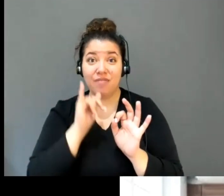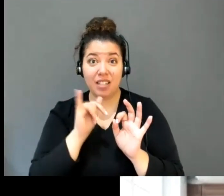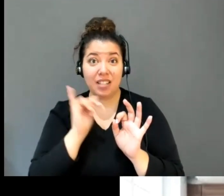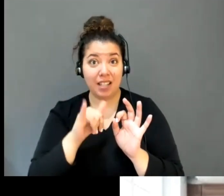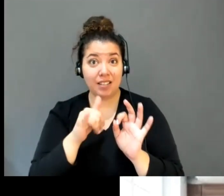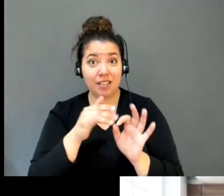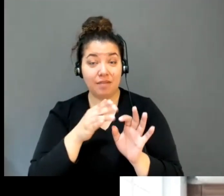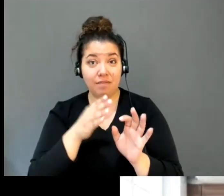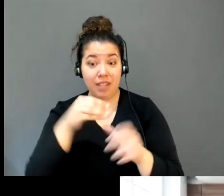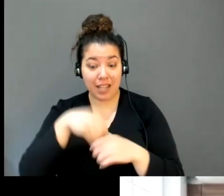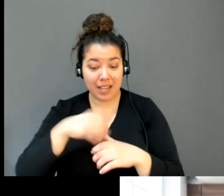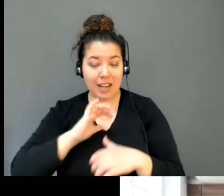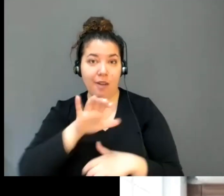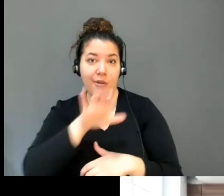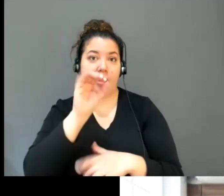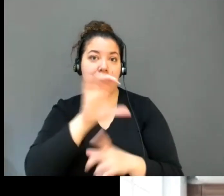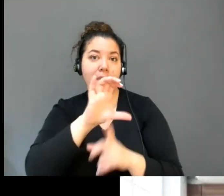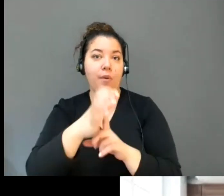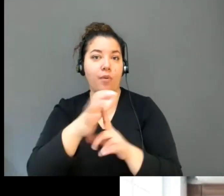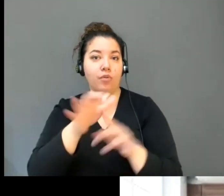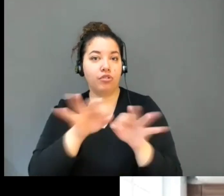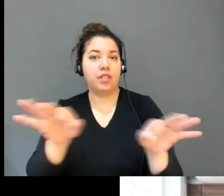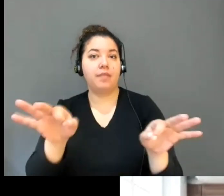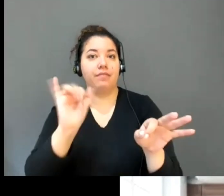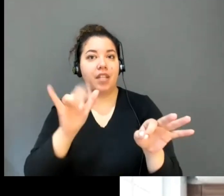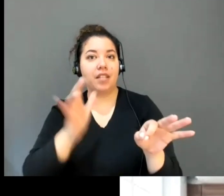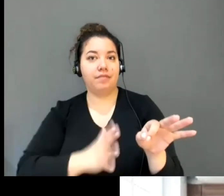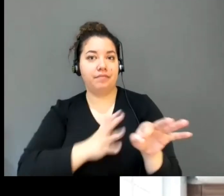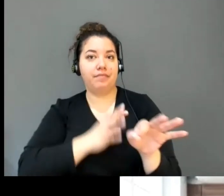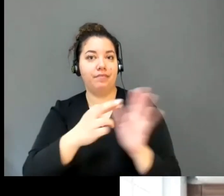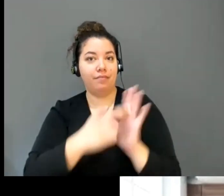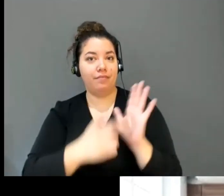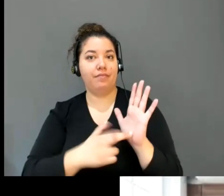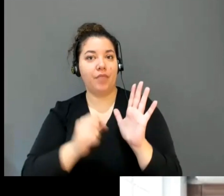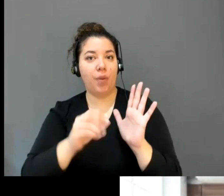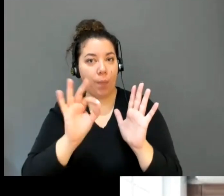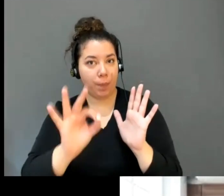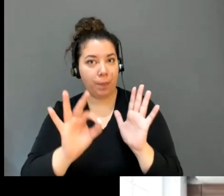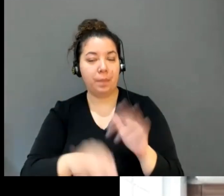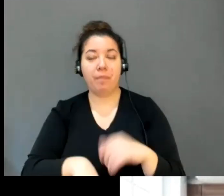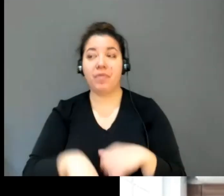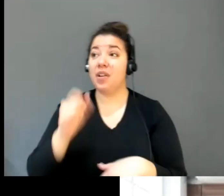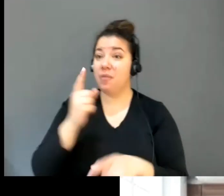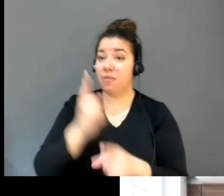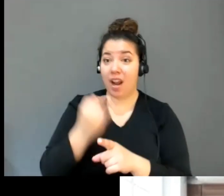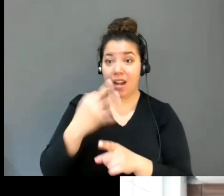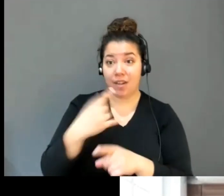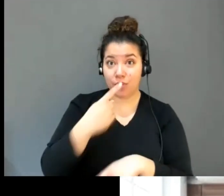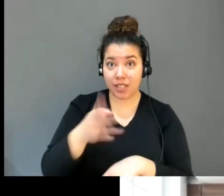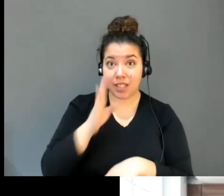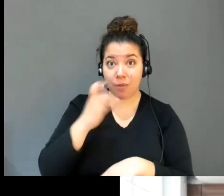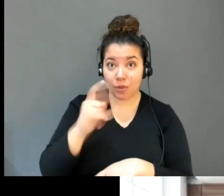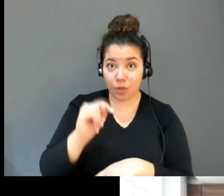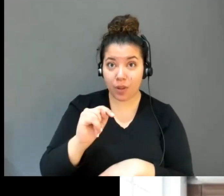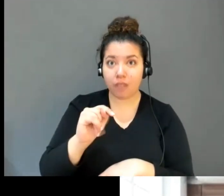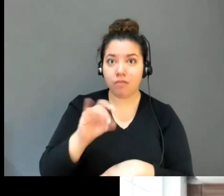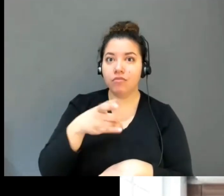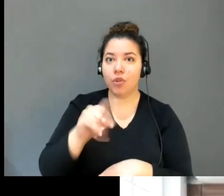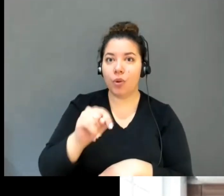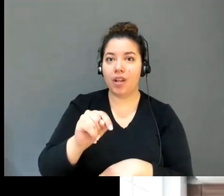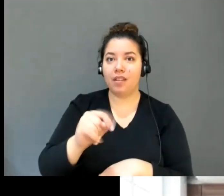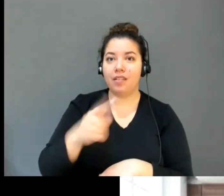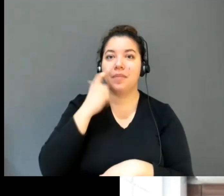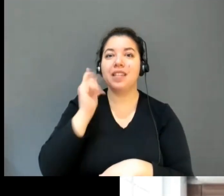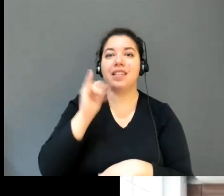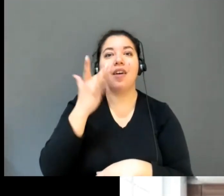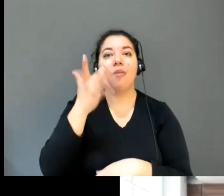company culture statement. You do what you say you're going to do. And right. Because that's what people are either paying you for or they're coming for,